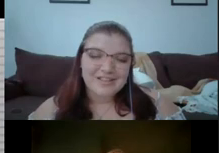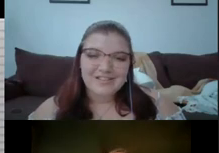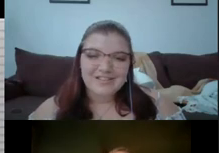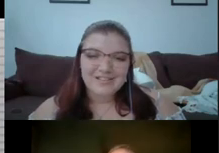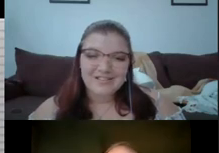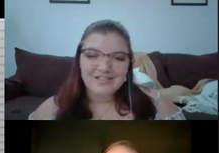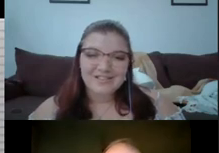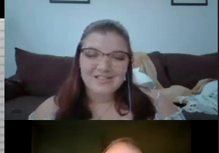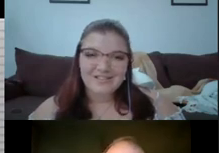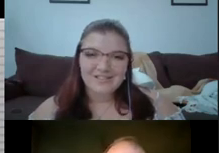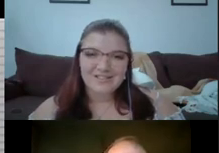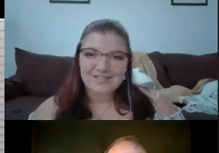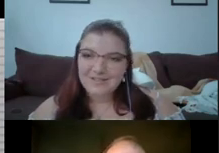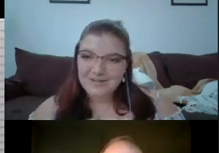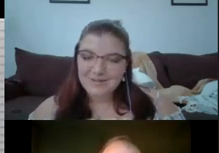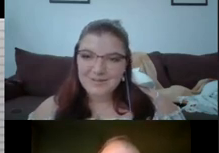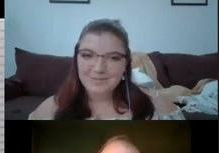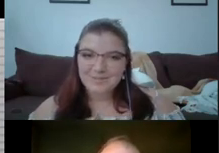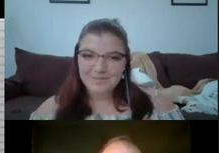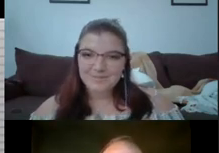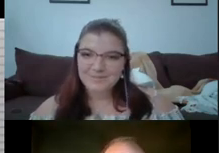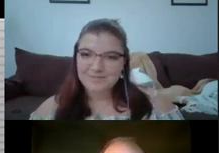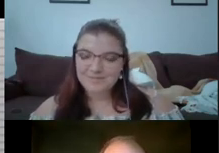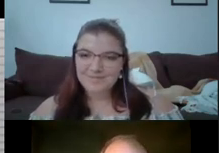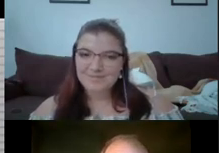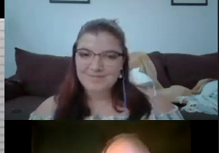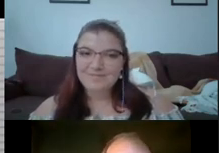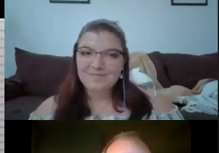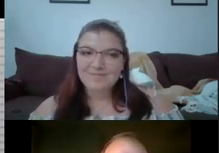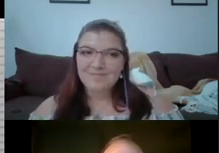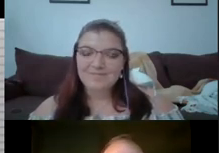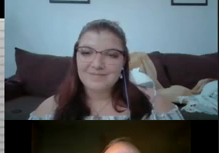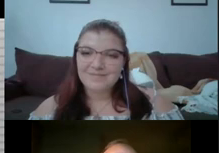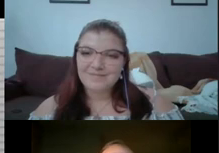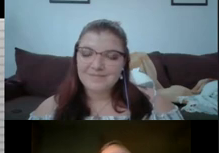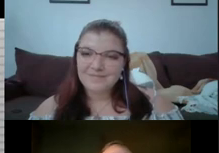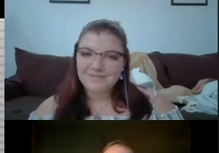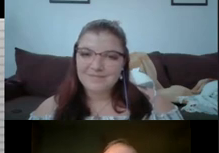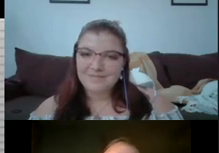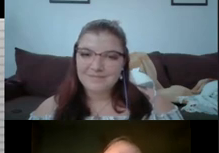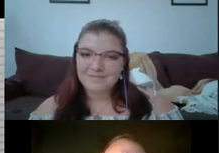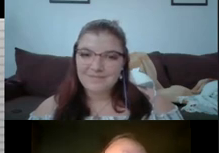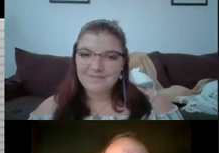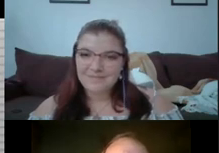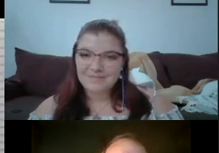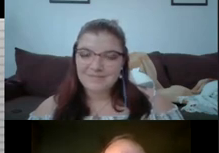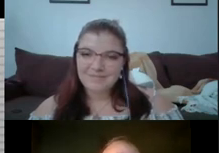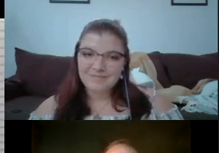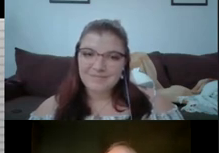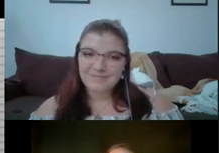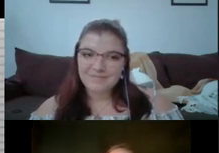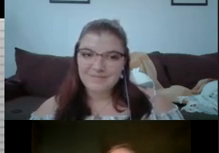rate, we still have the homecoming parade to this day. How many years? It was 1948,